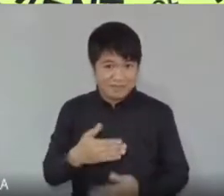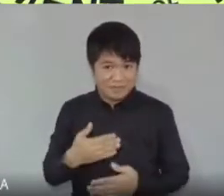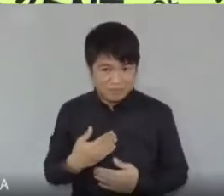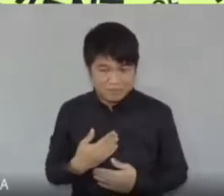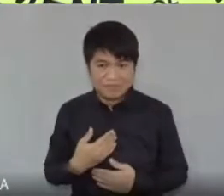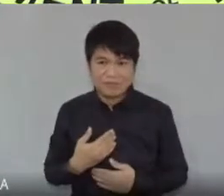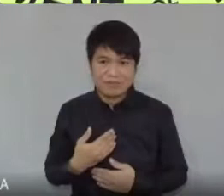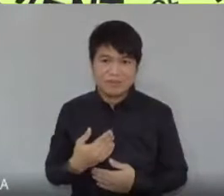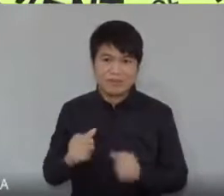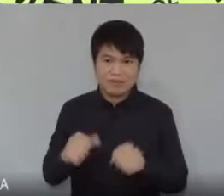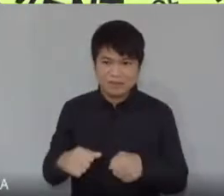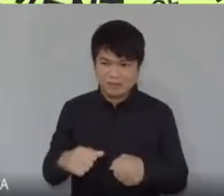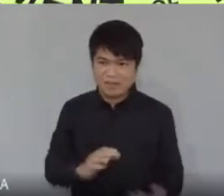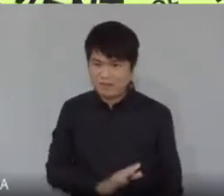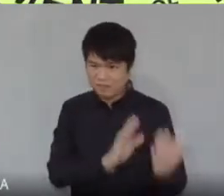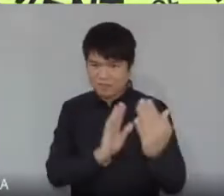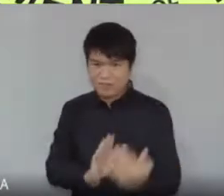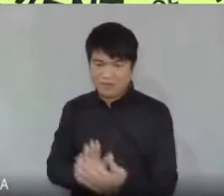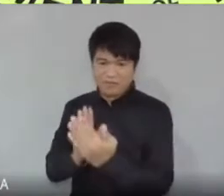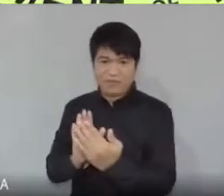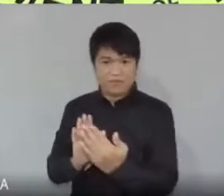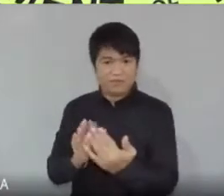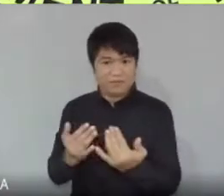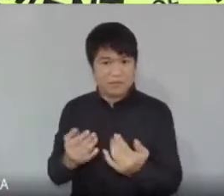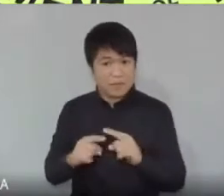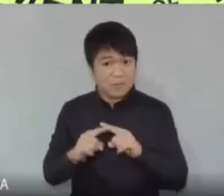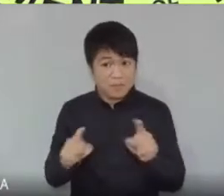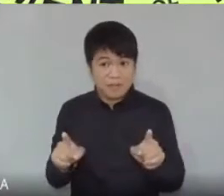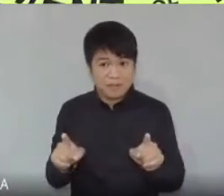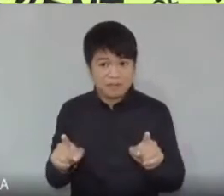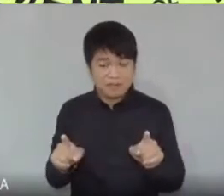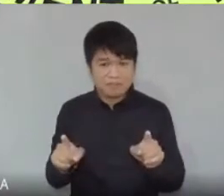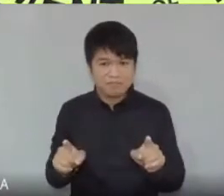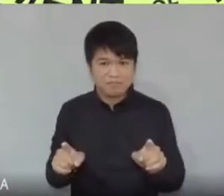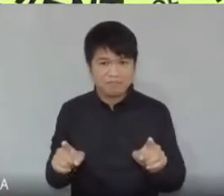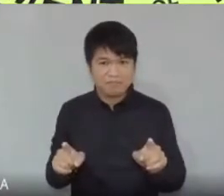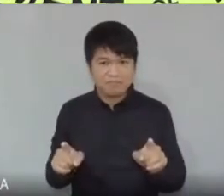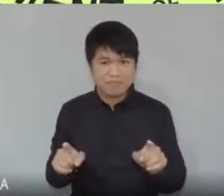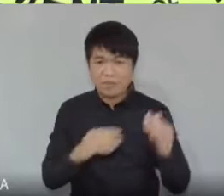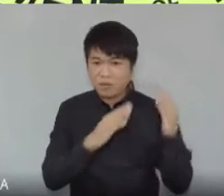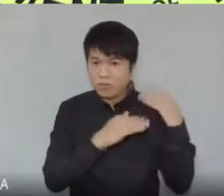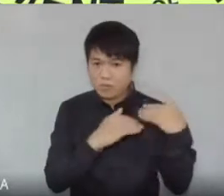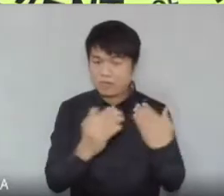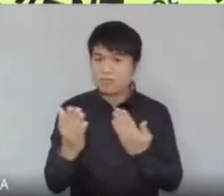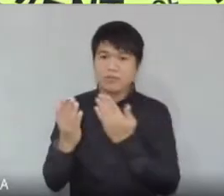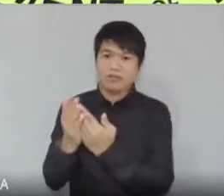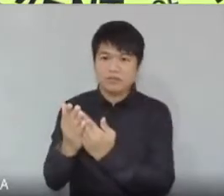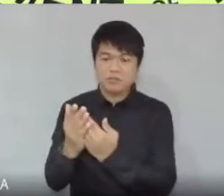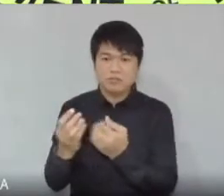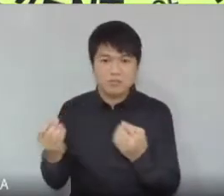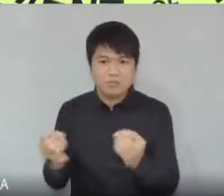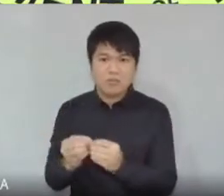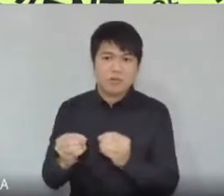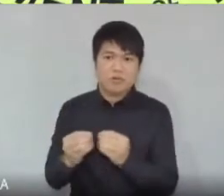you know that the country, especially the government agencies, the University of the Philippines Manila, through the help